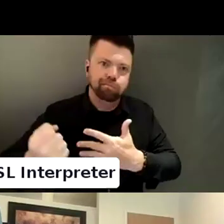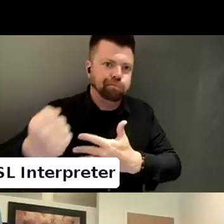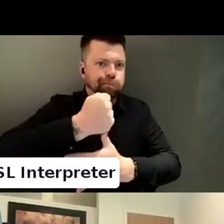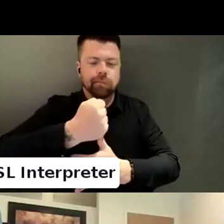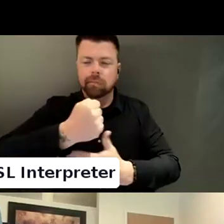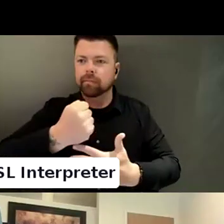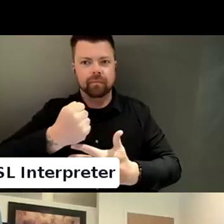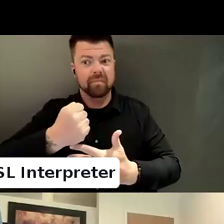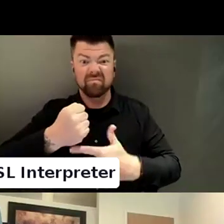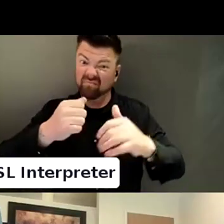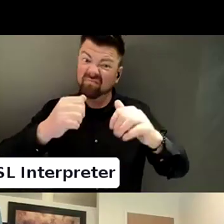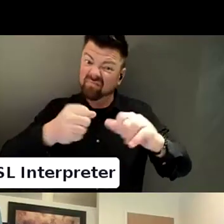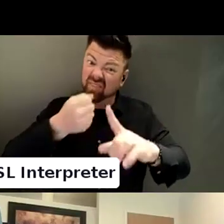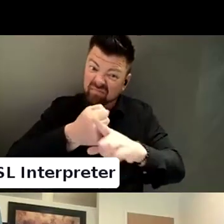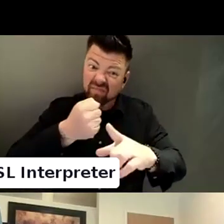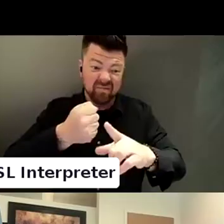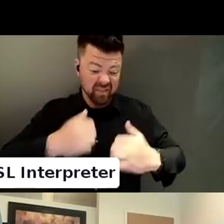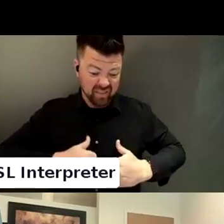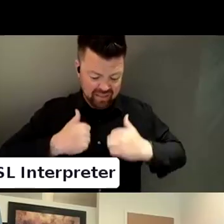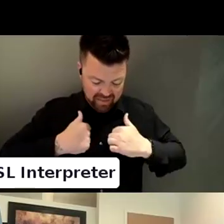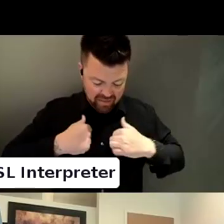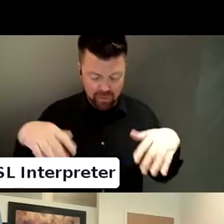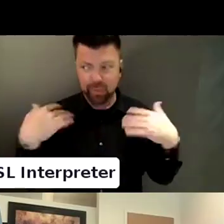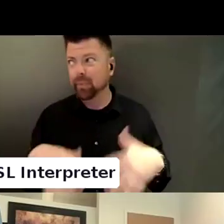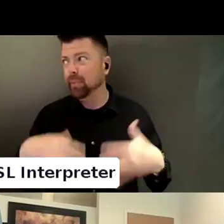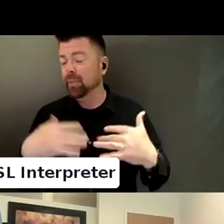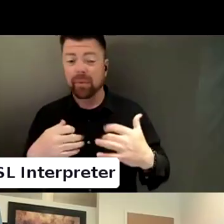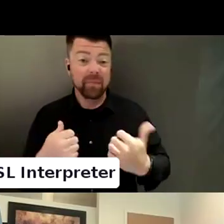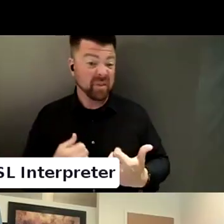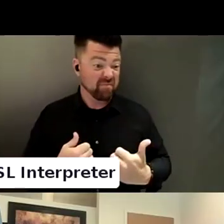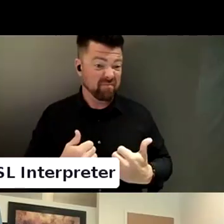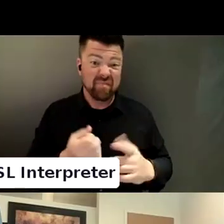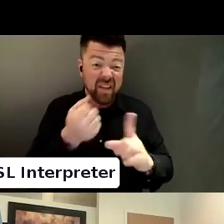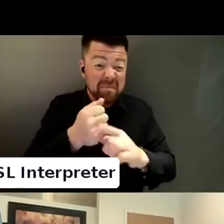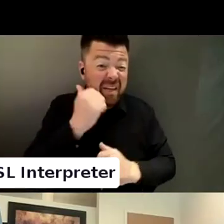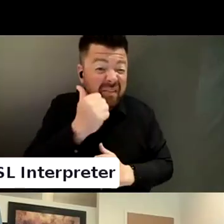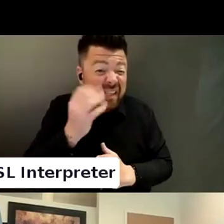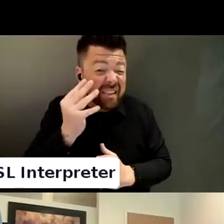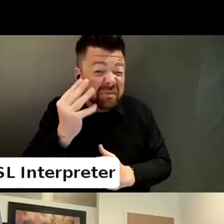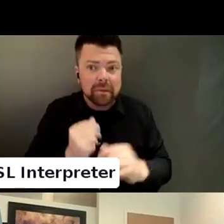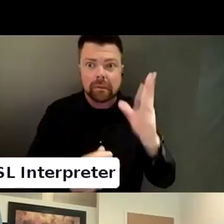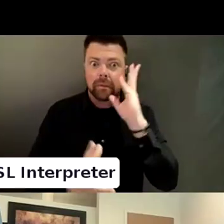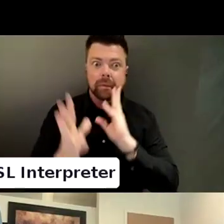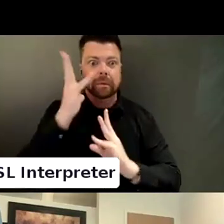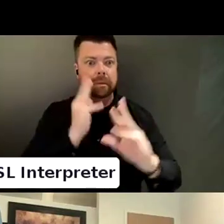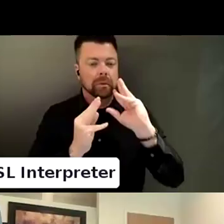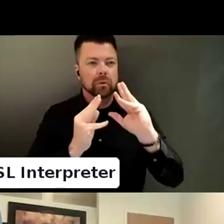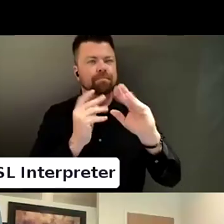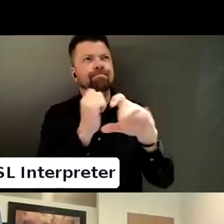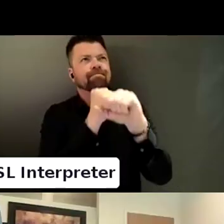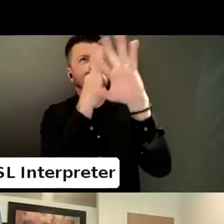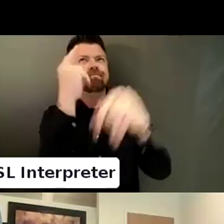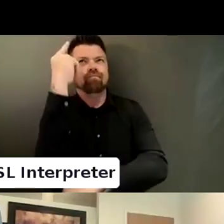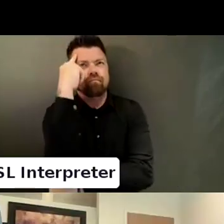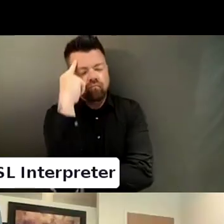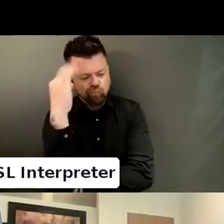lives, and it has a huge impact on our daily lives. So when we think about, brain